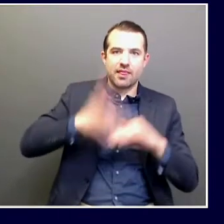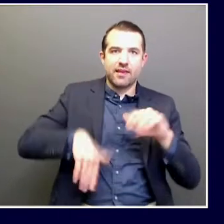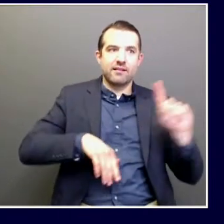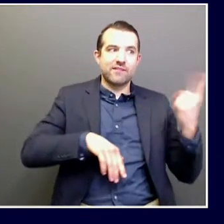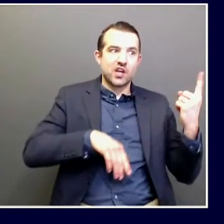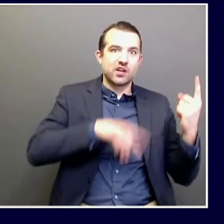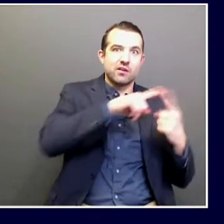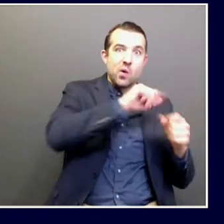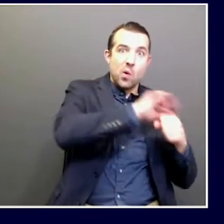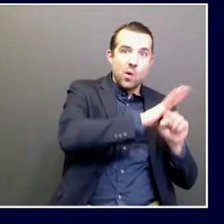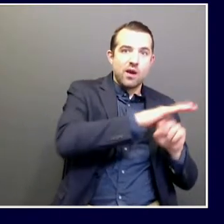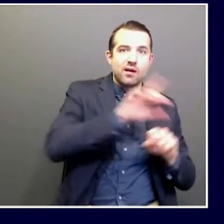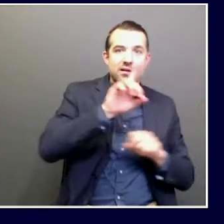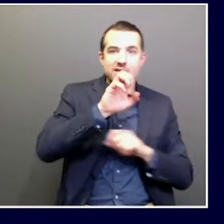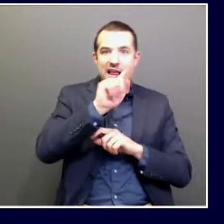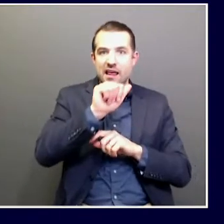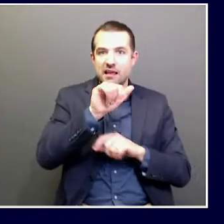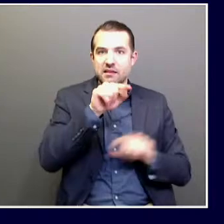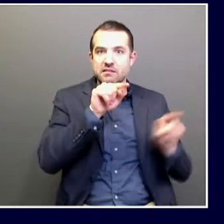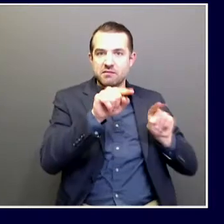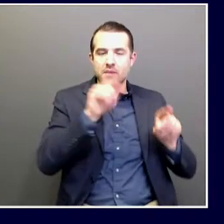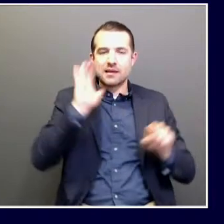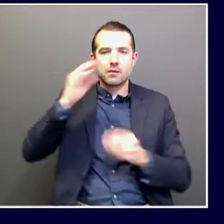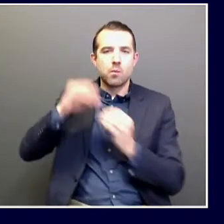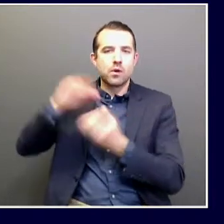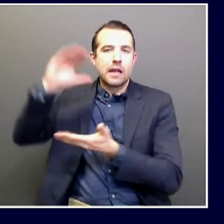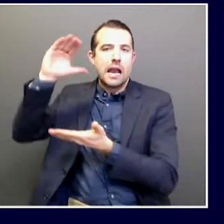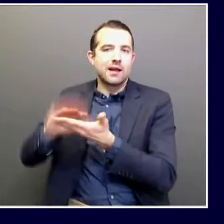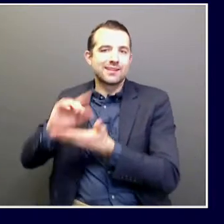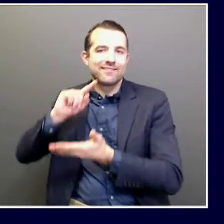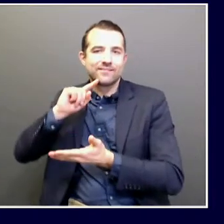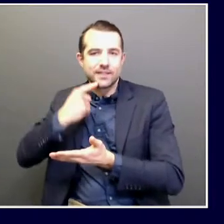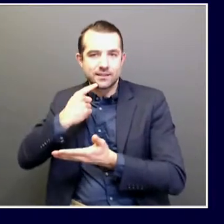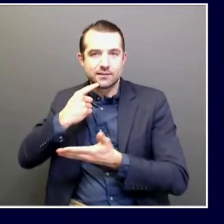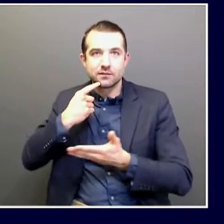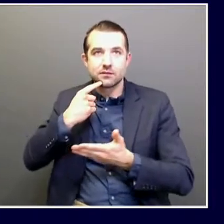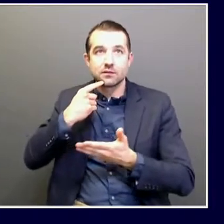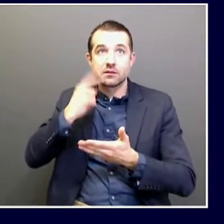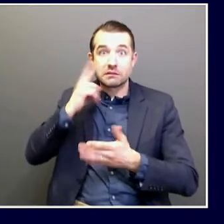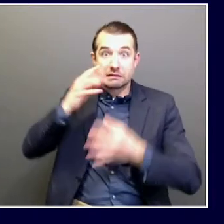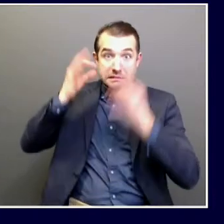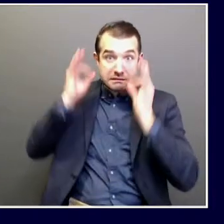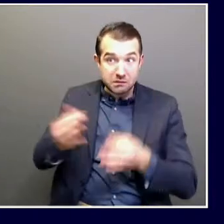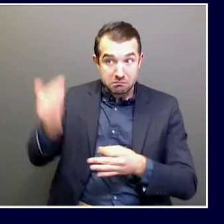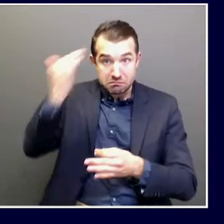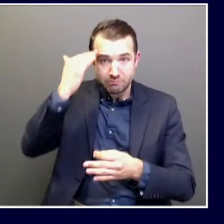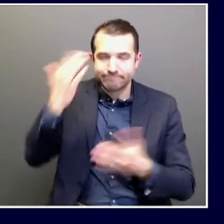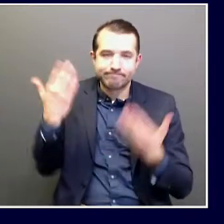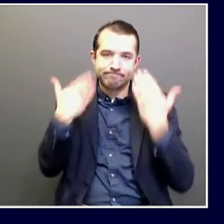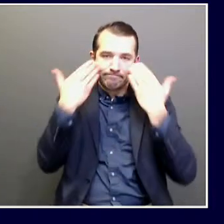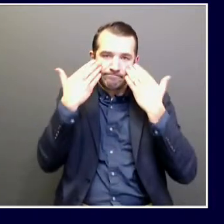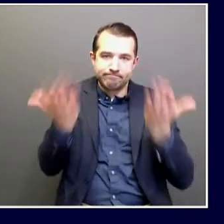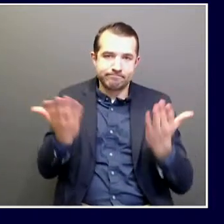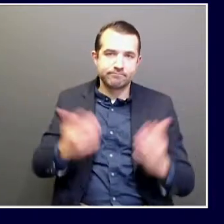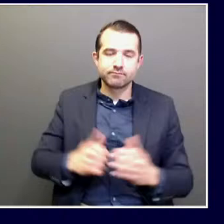be remains to be seen. Now, this is undoubtedly a glimmer of hope, but I want to put it in